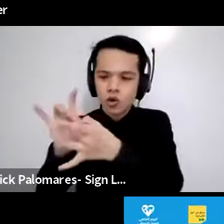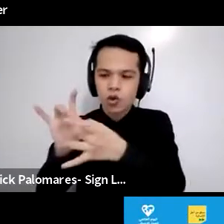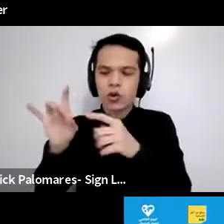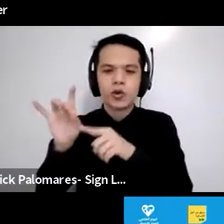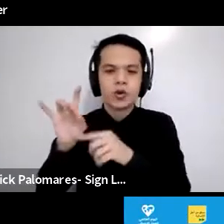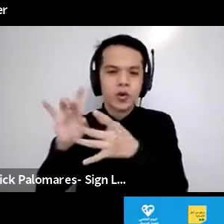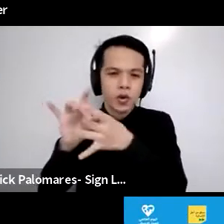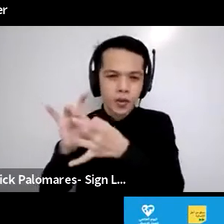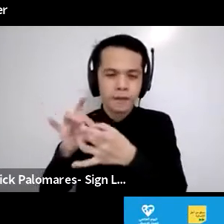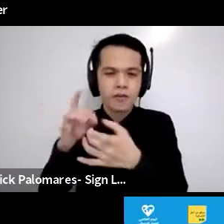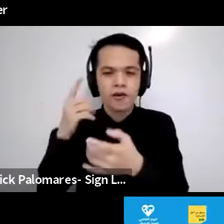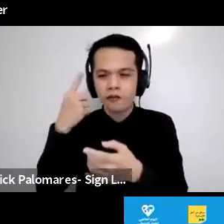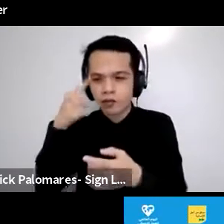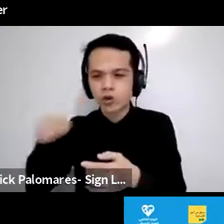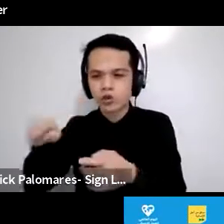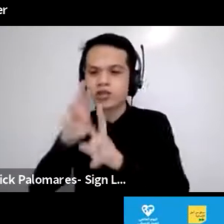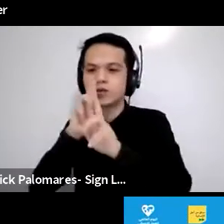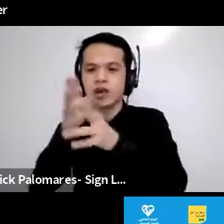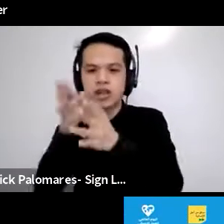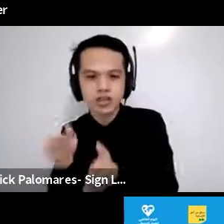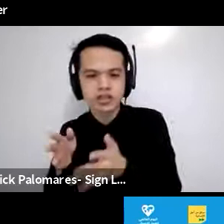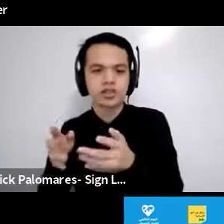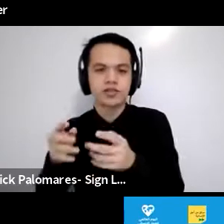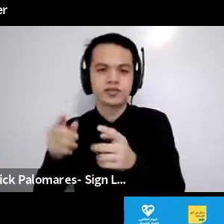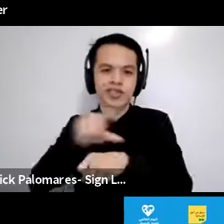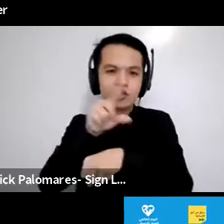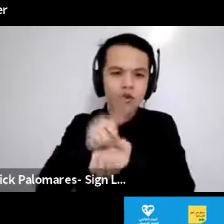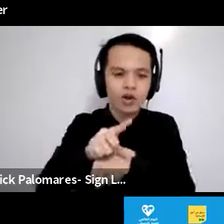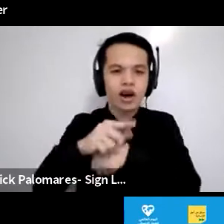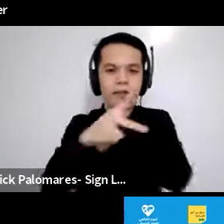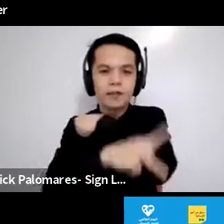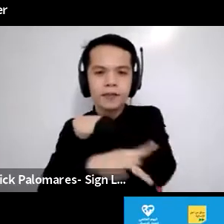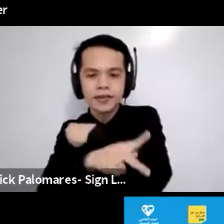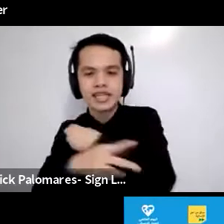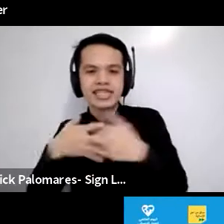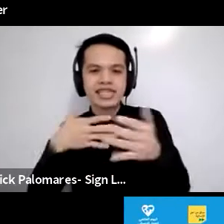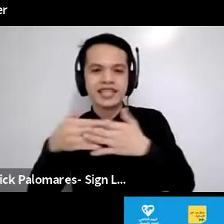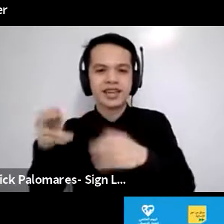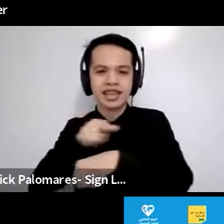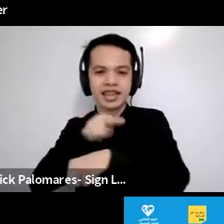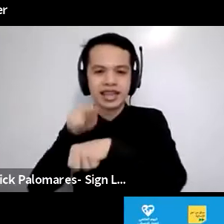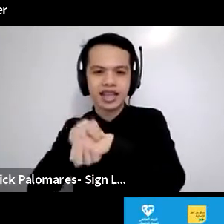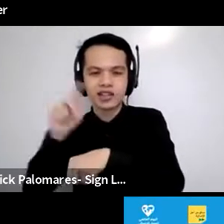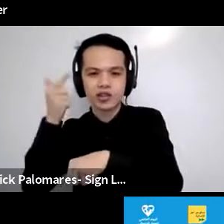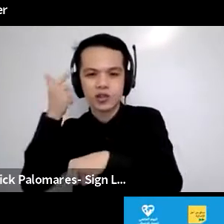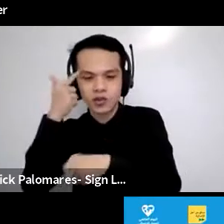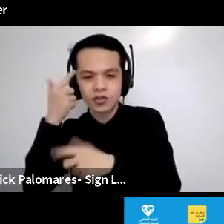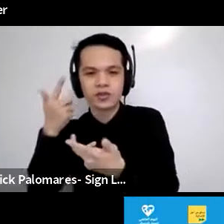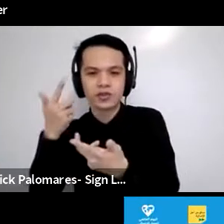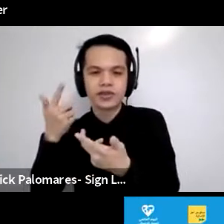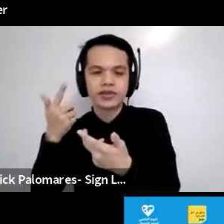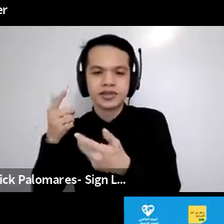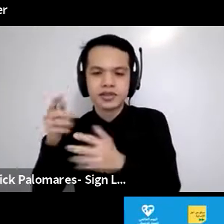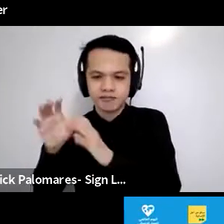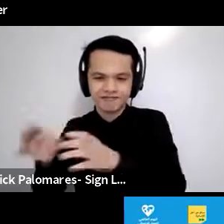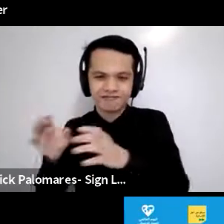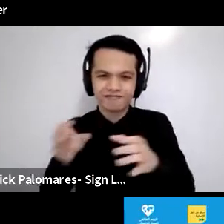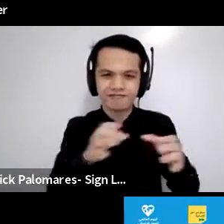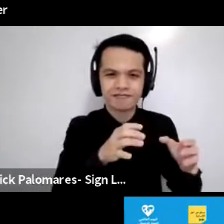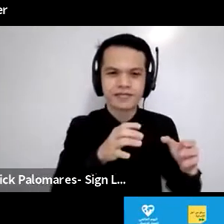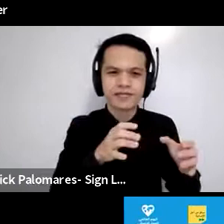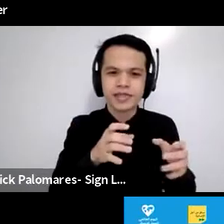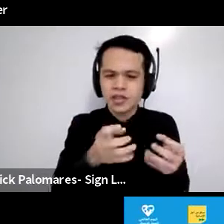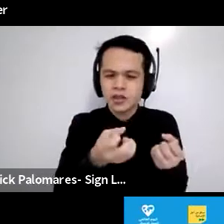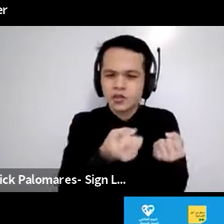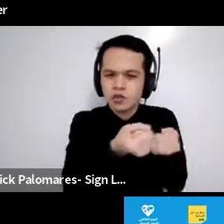among responders in the local, provincial, and even national government response clusters will be